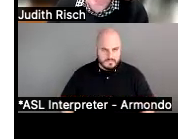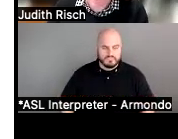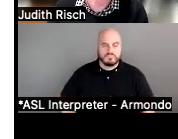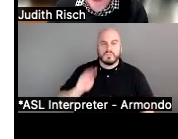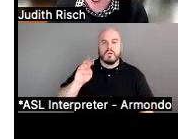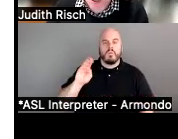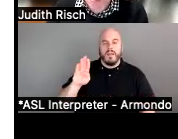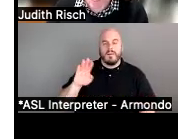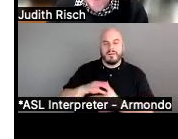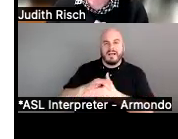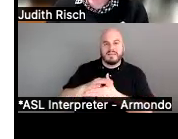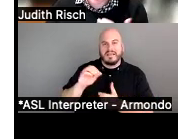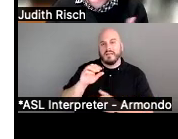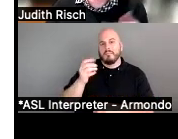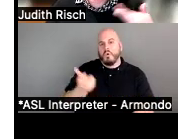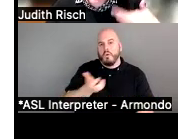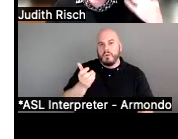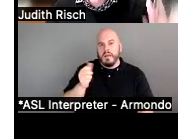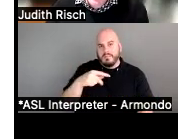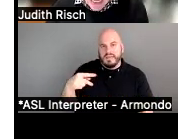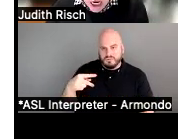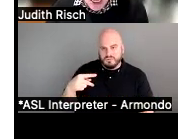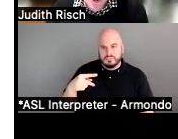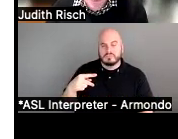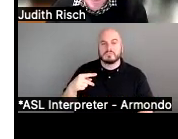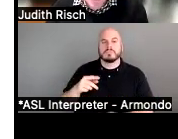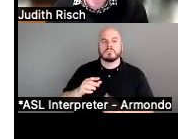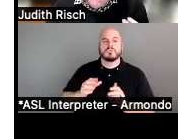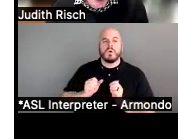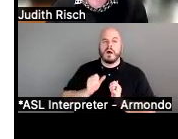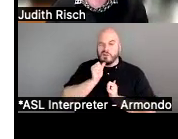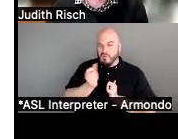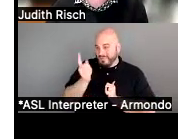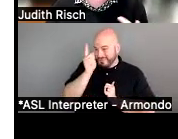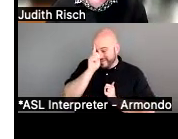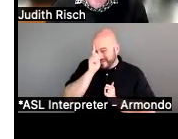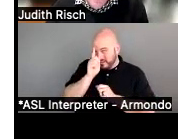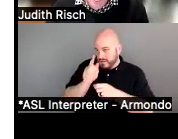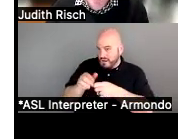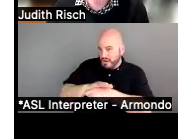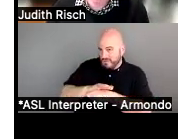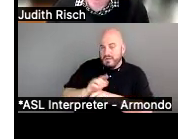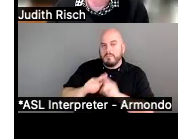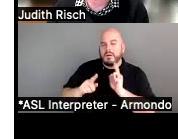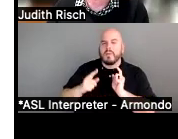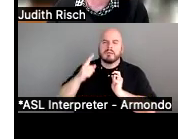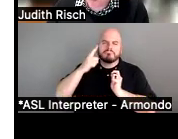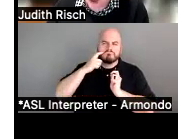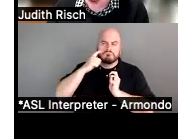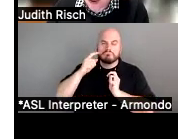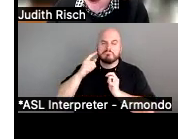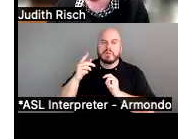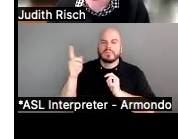and mobile applications. So I don't think it's covered, but my suspicion is somewhere along